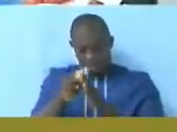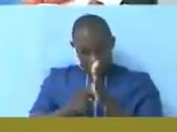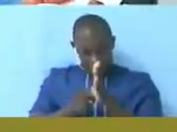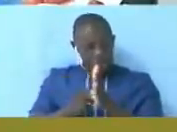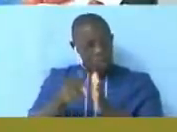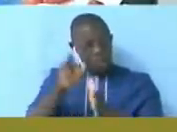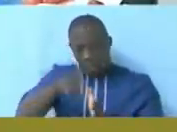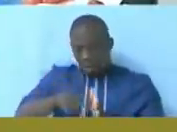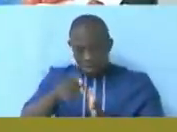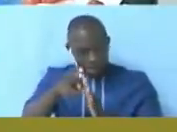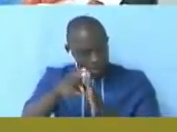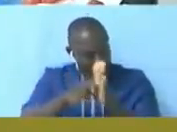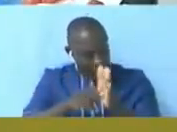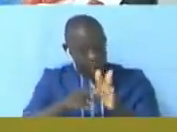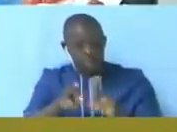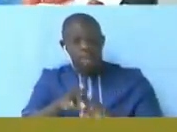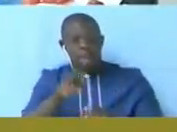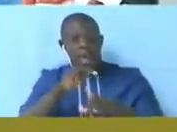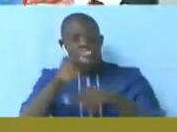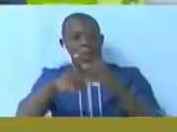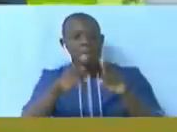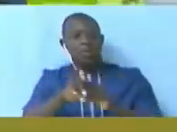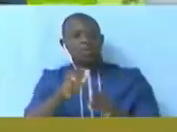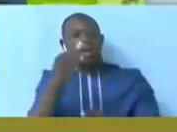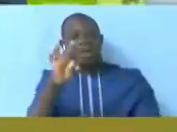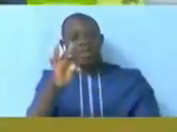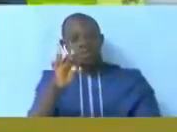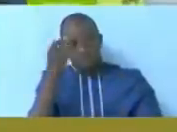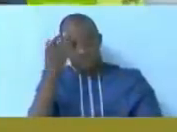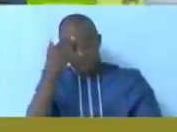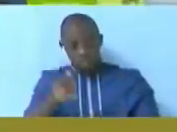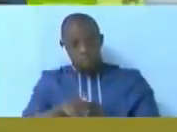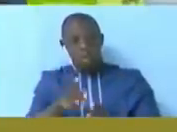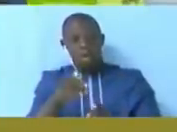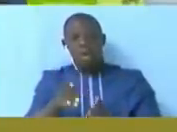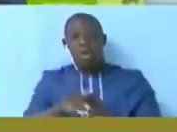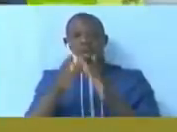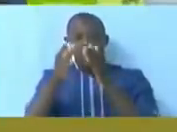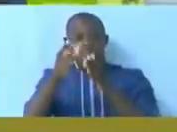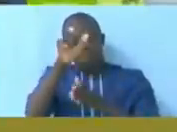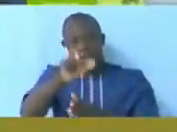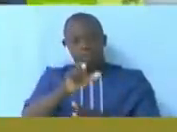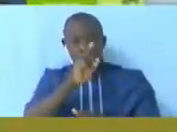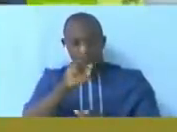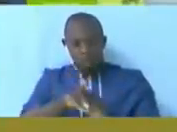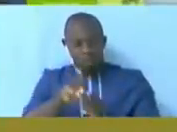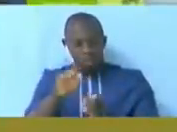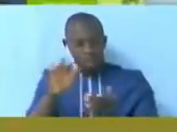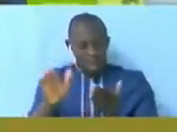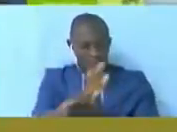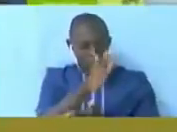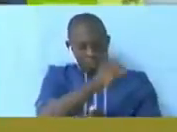yes you cannot proceed to hear charge against an accused person who is charged with treason